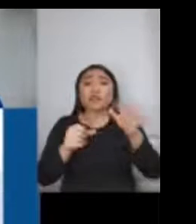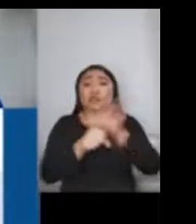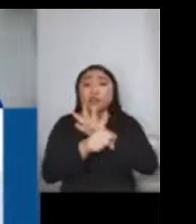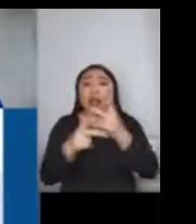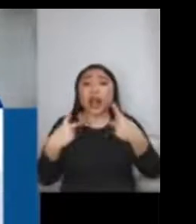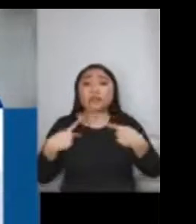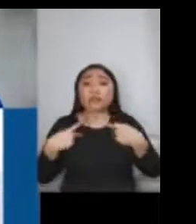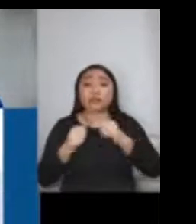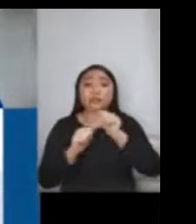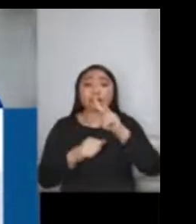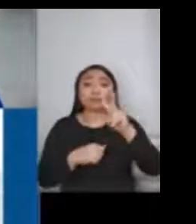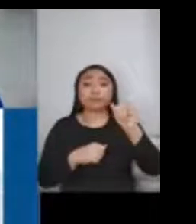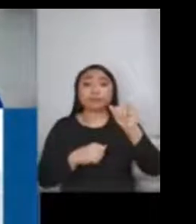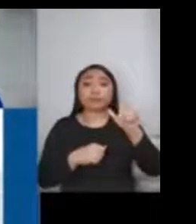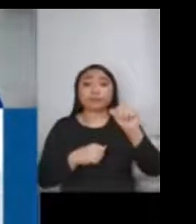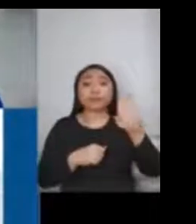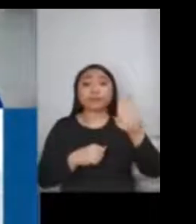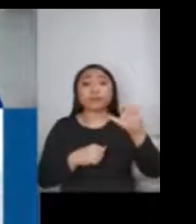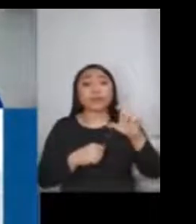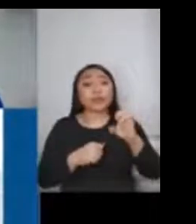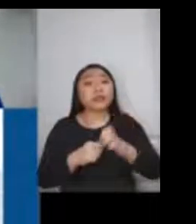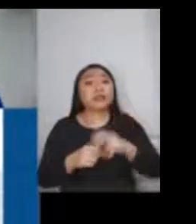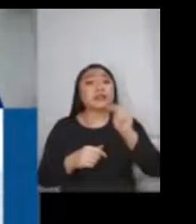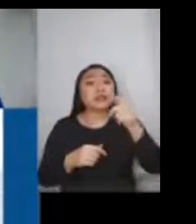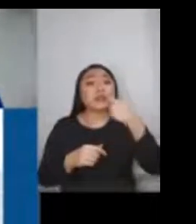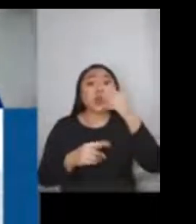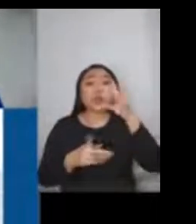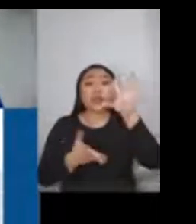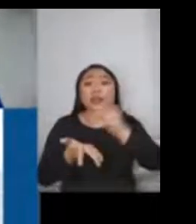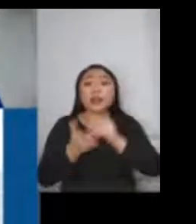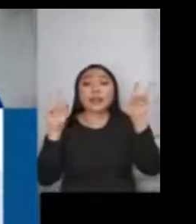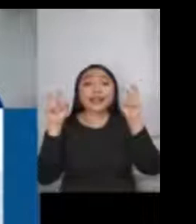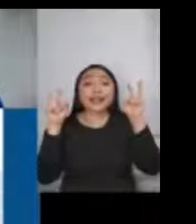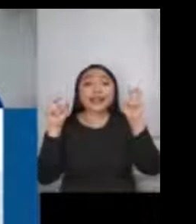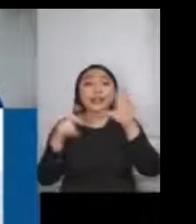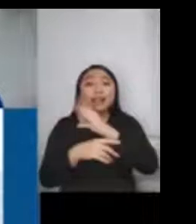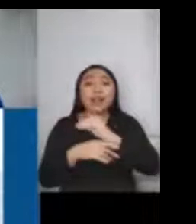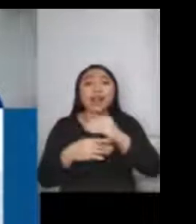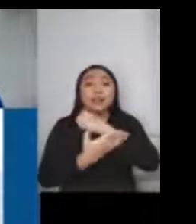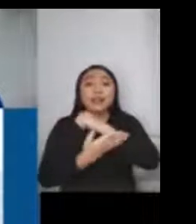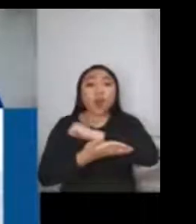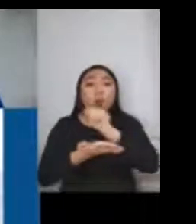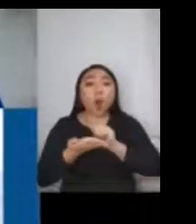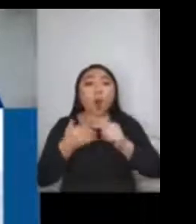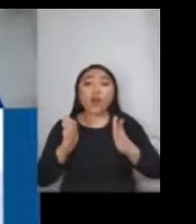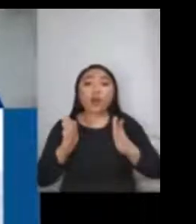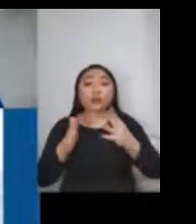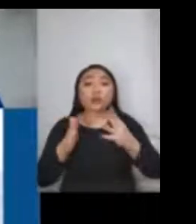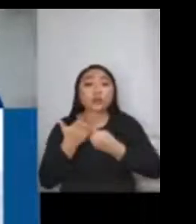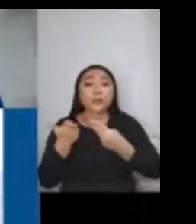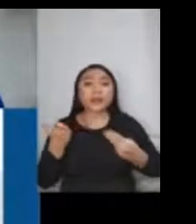digital copy of the material. And what you need to do is you just copy the title and